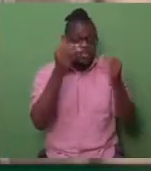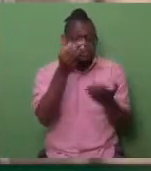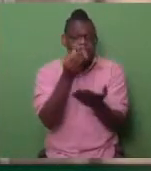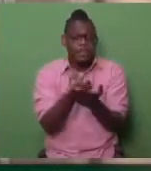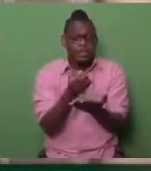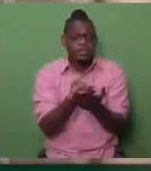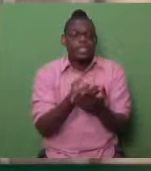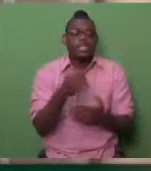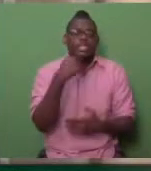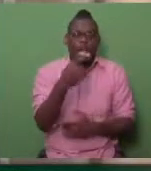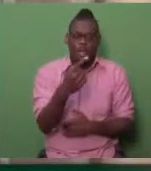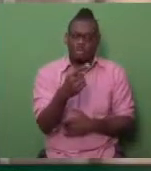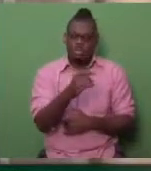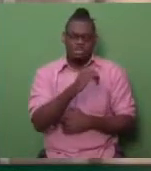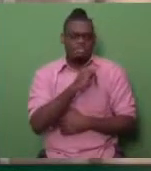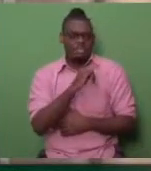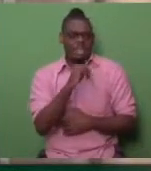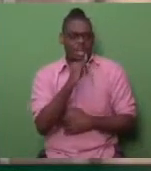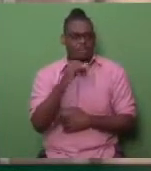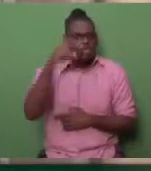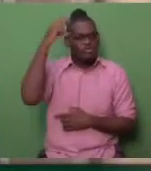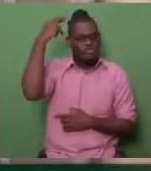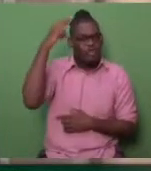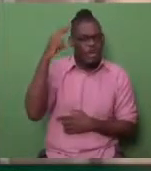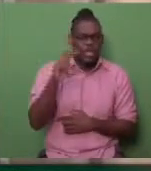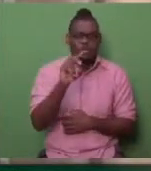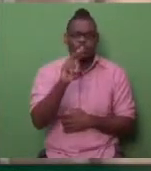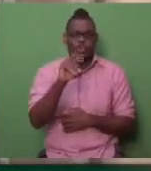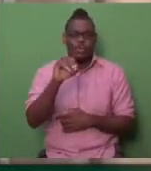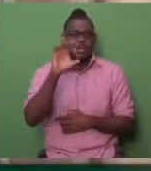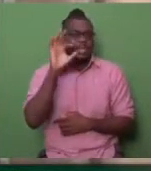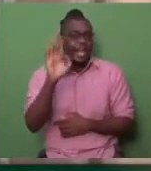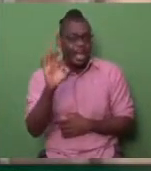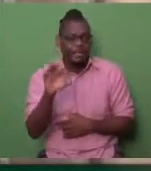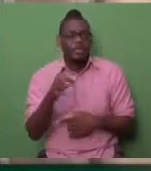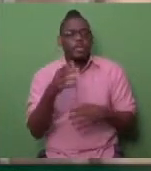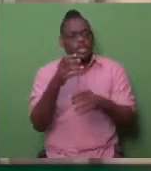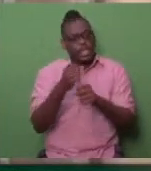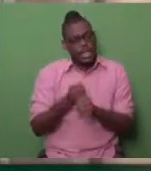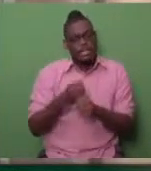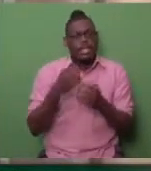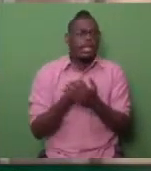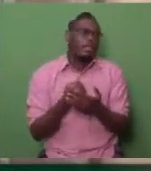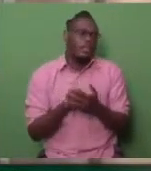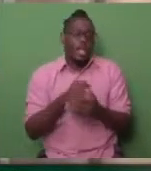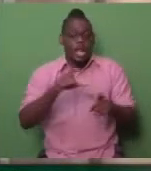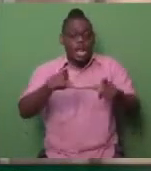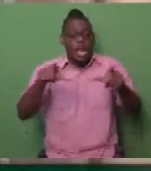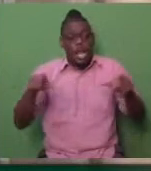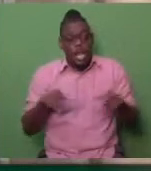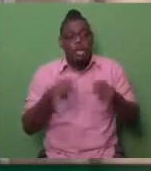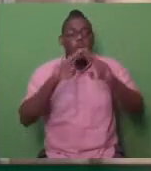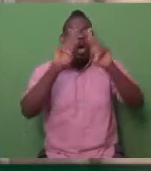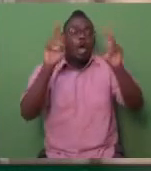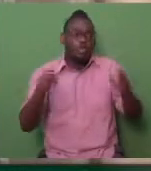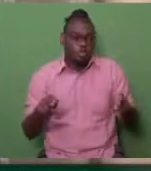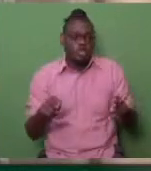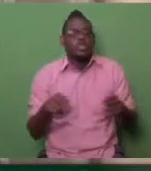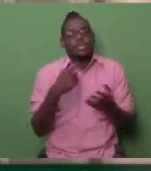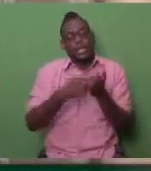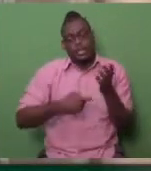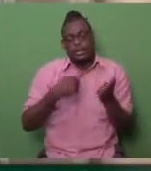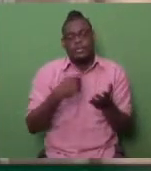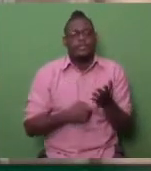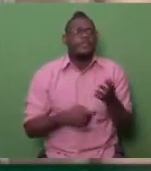revenue measure. With such strong views on this tax coming from the Prime Minister himself, it is obvious that the property tax is